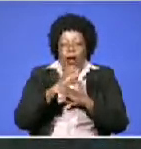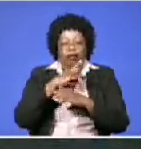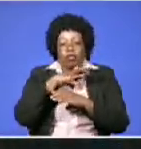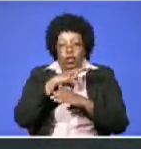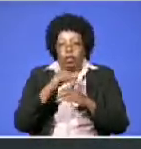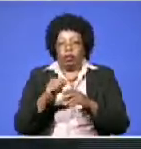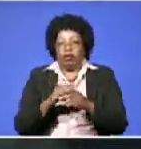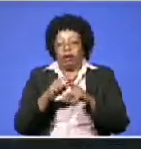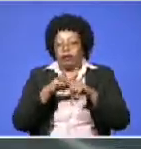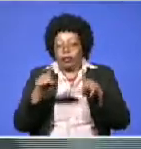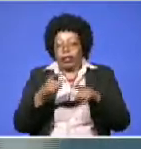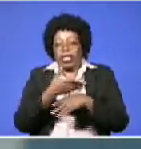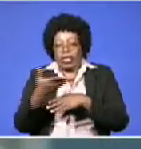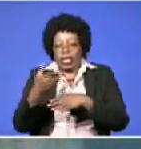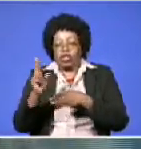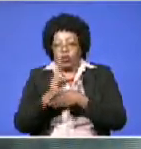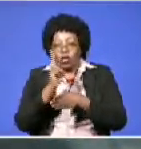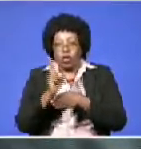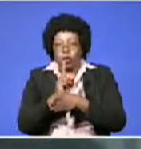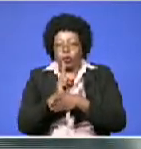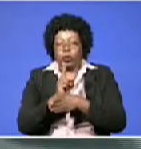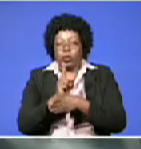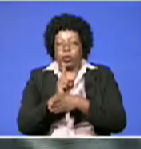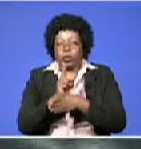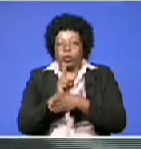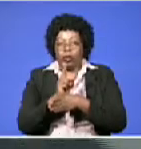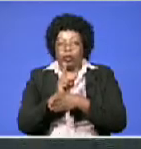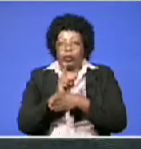there are different means that we use. They're more